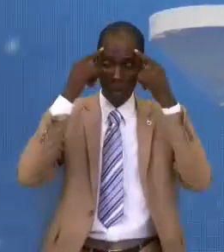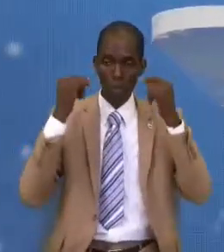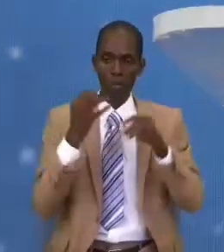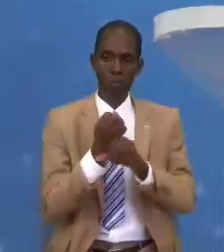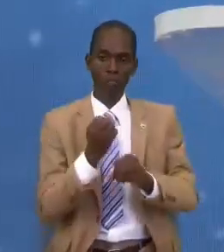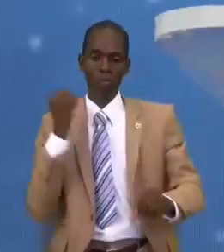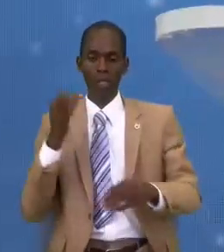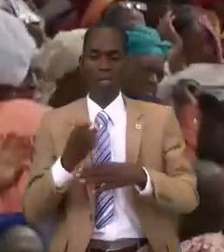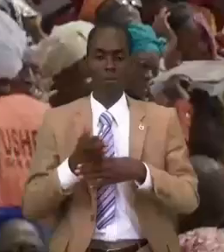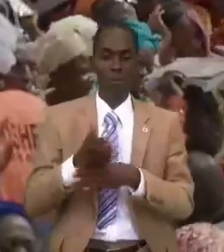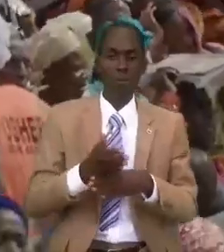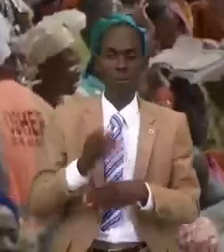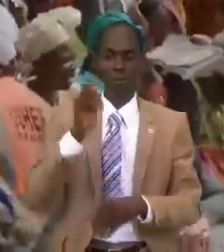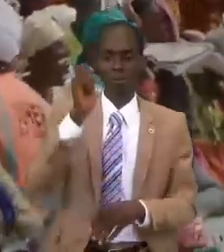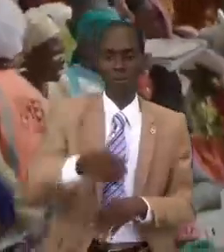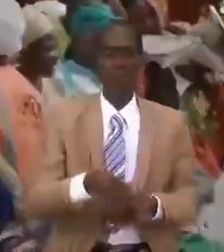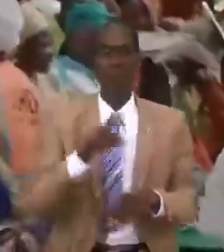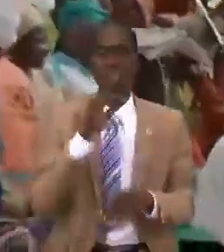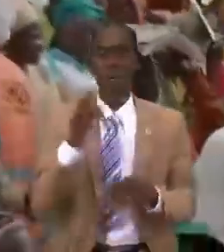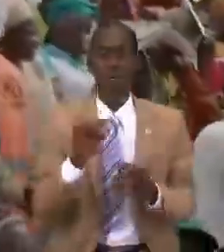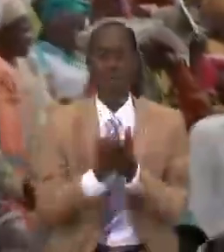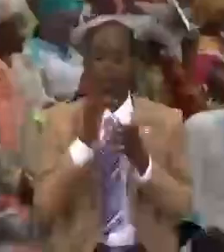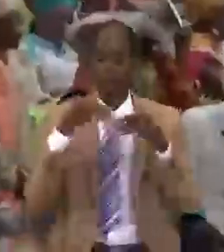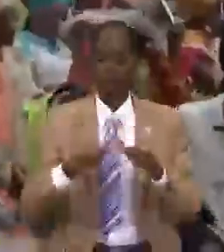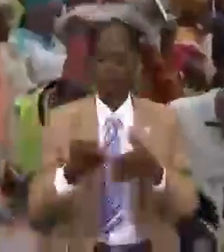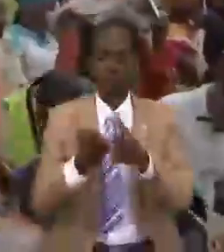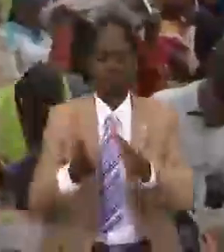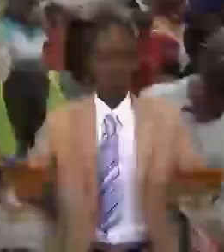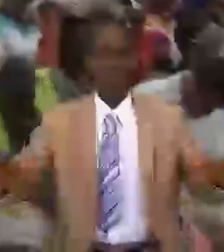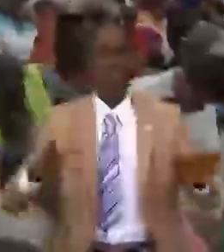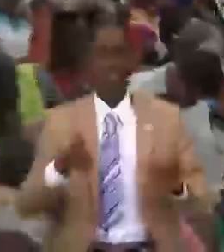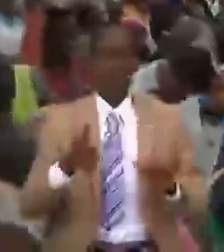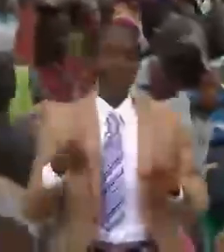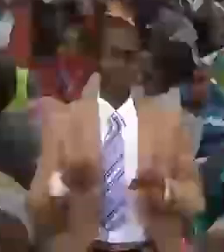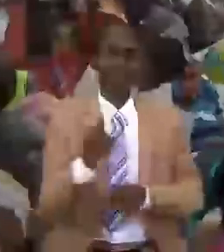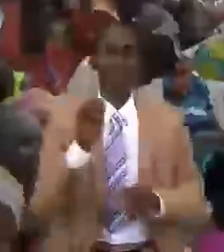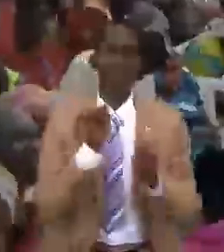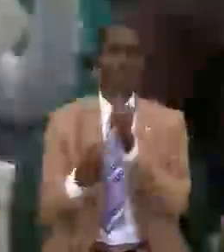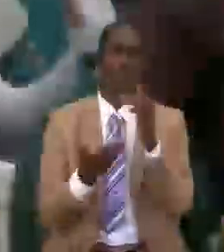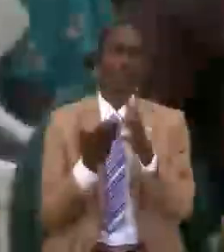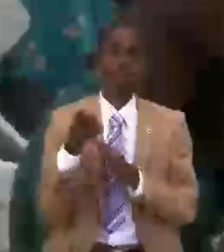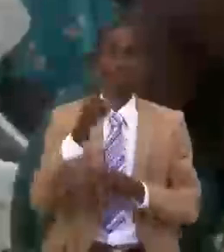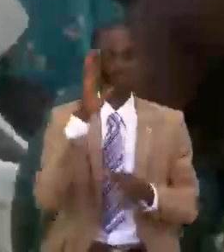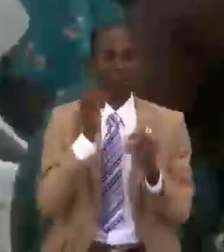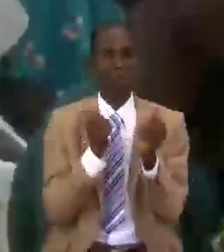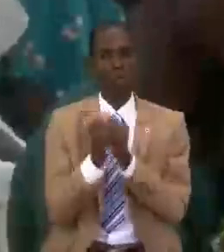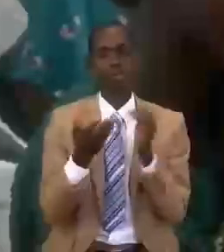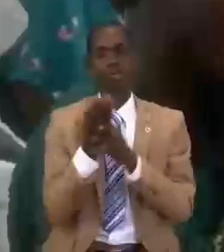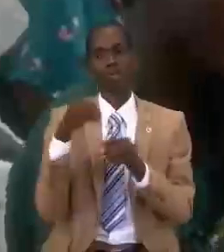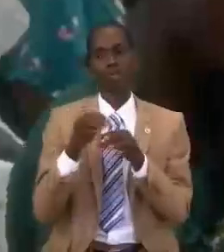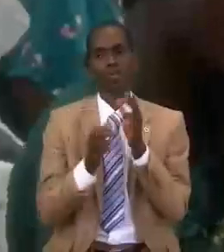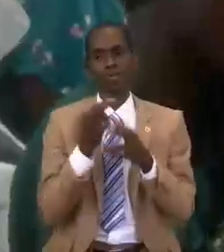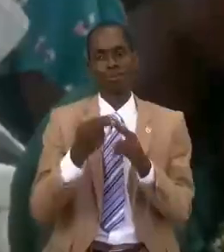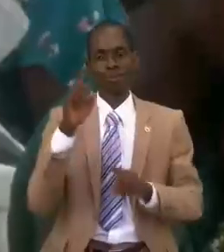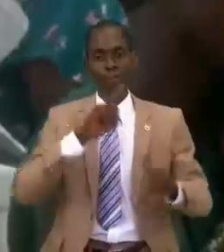you are going over. My life this year is a life of going over. Your life